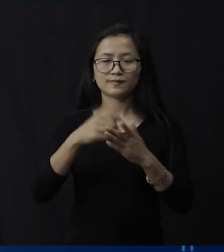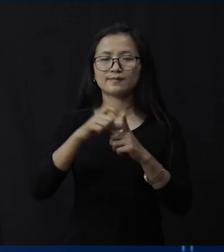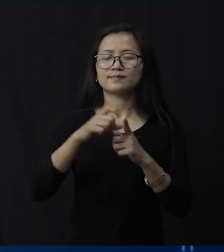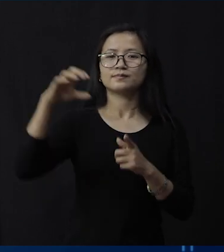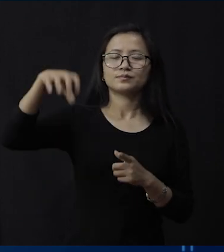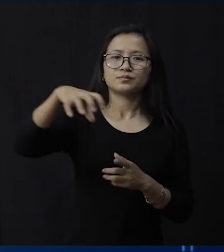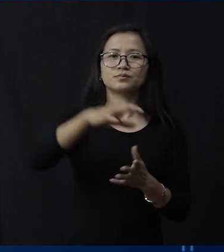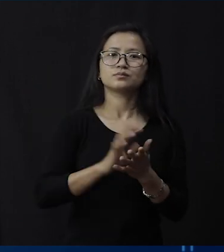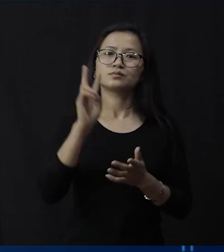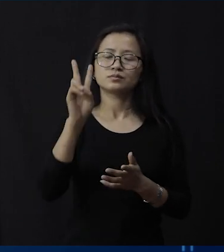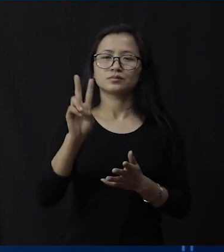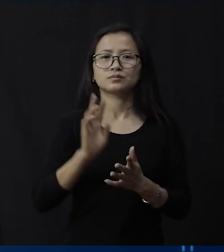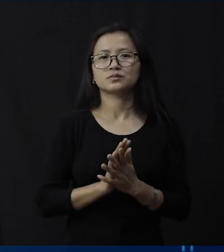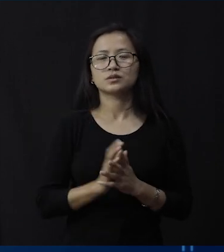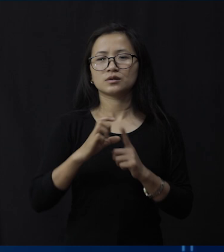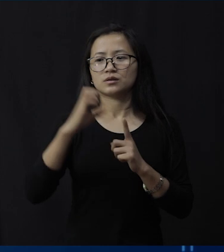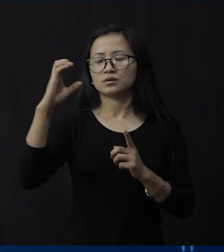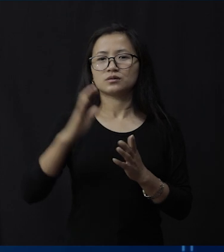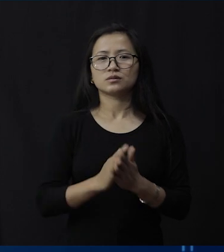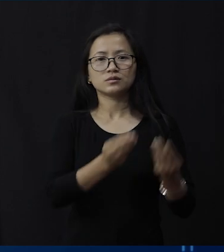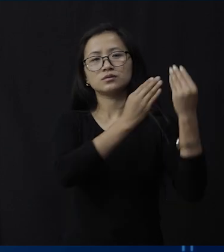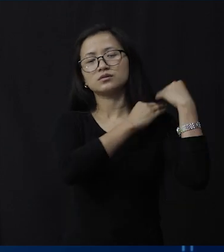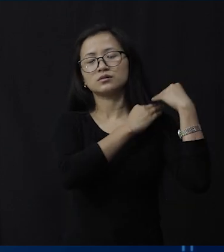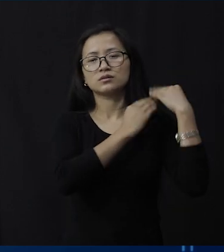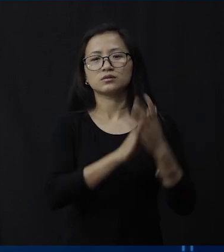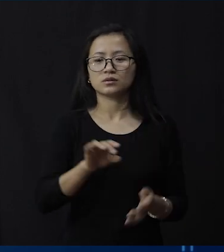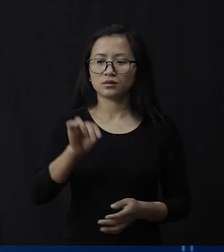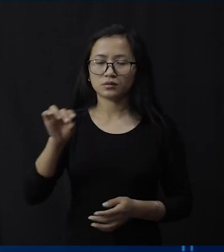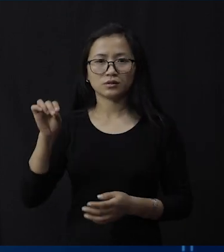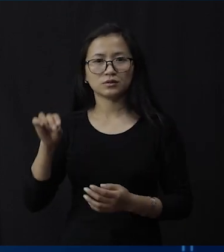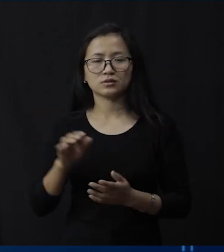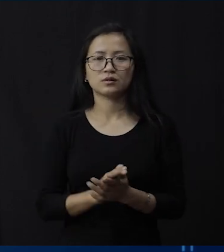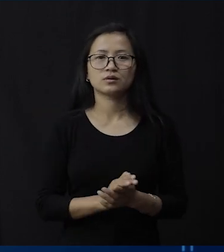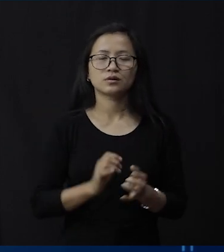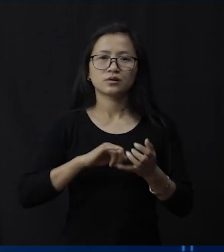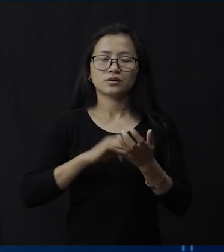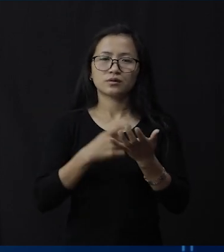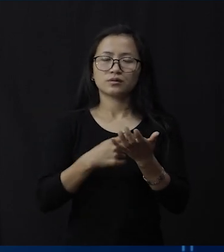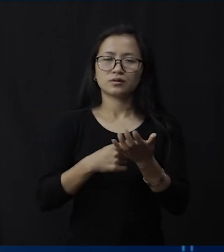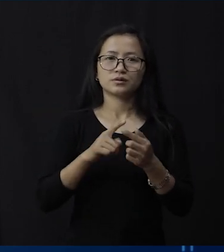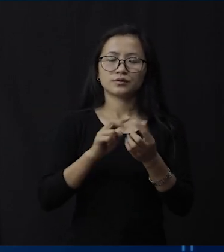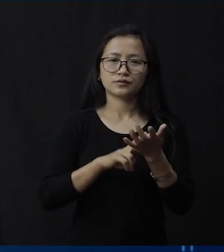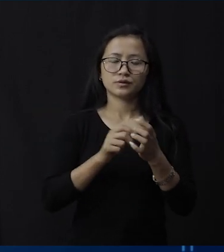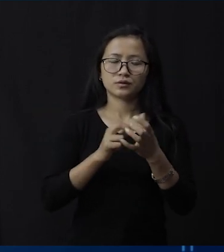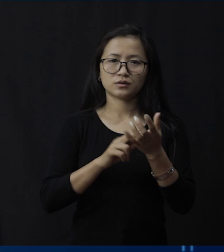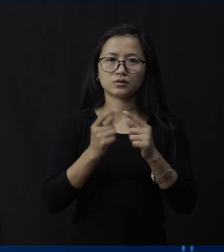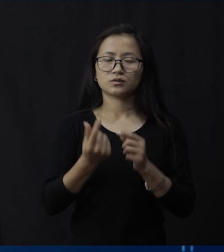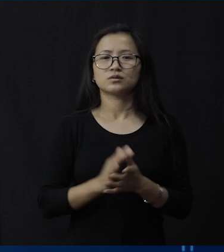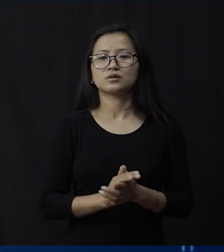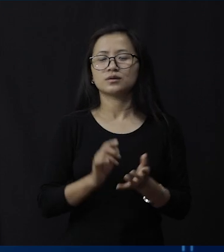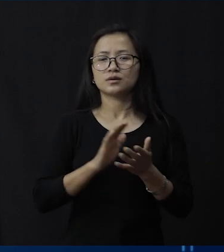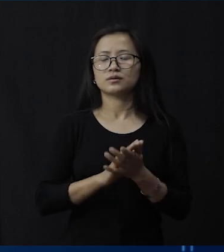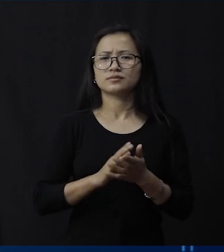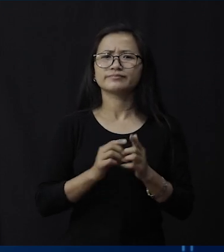Okay. Number 2, the DC is responsible for the collection of revenues. Okay, about those taxes,